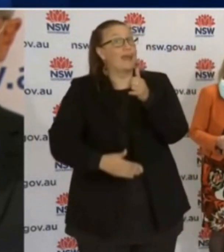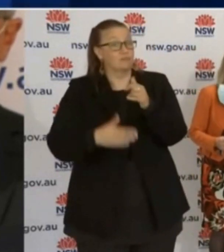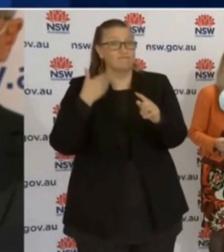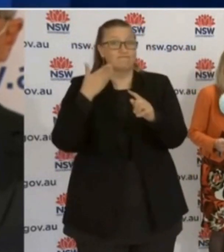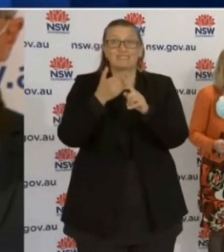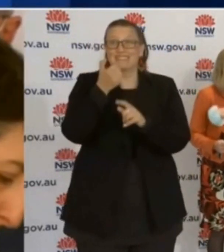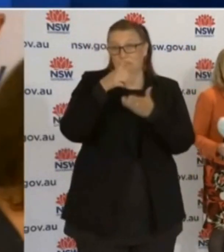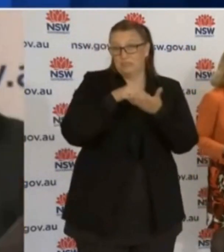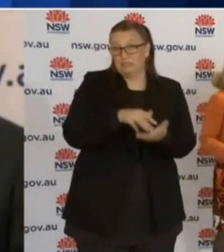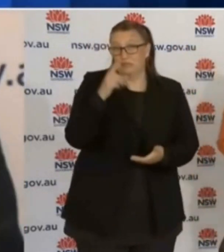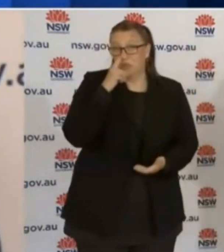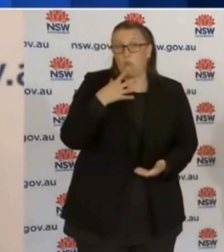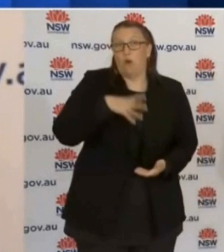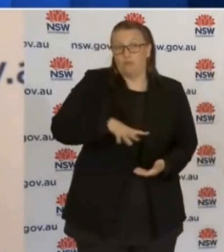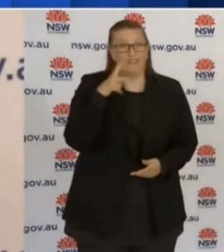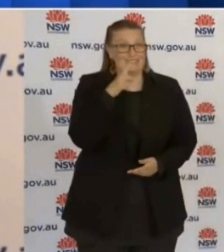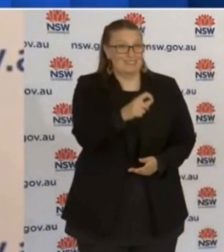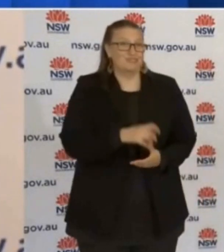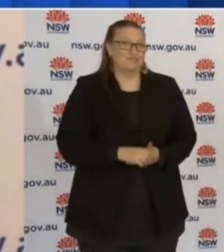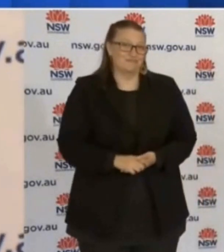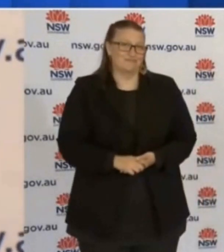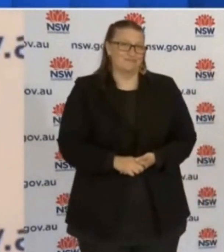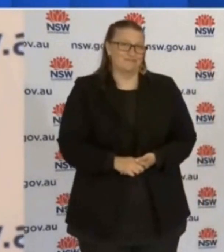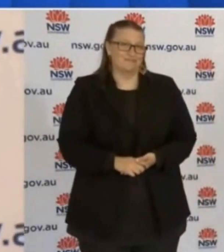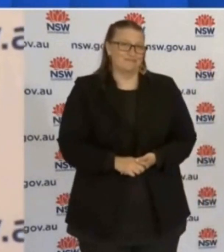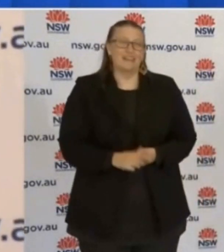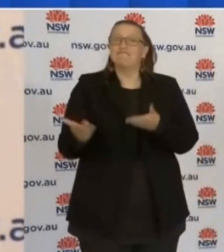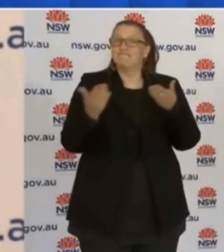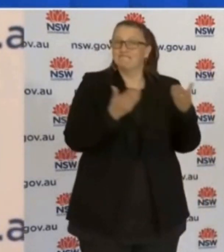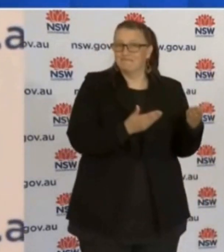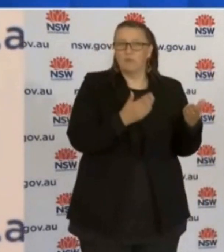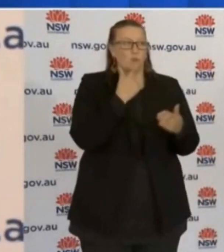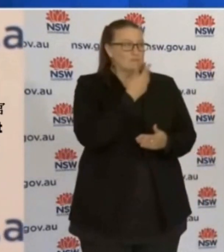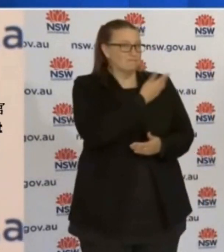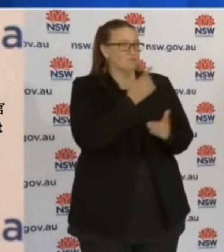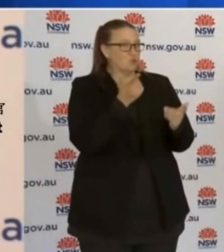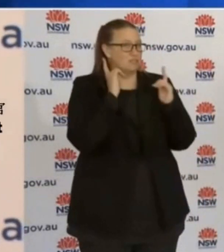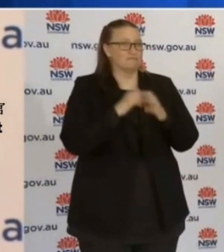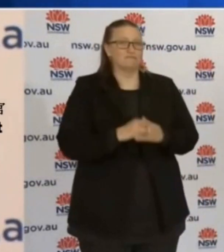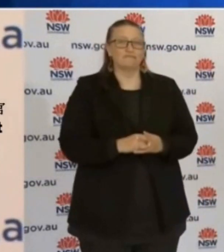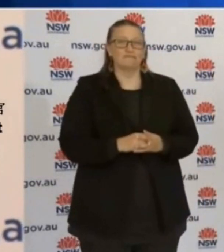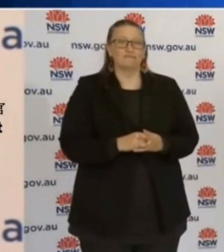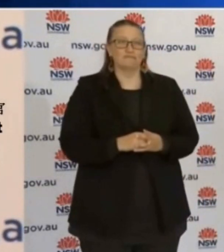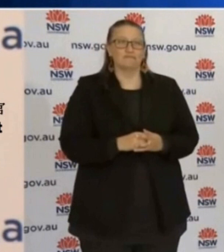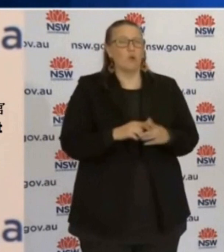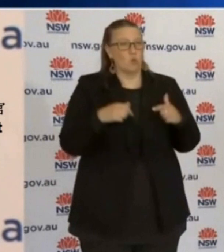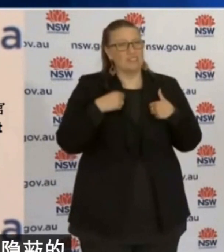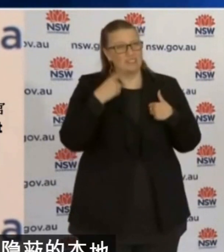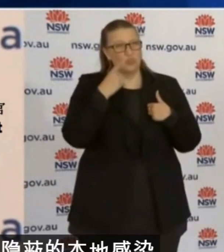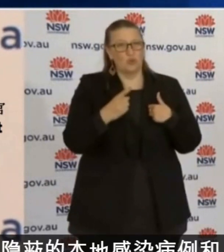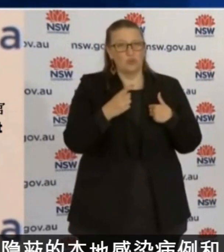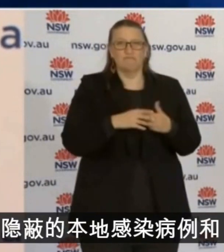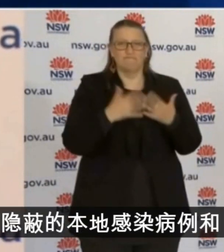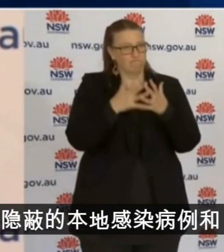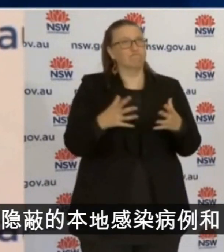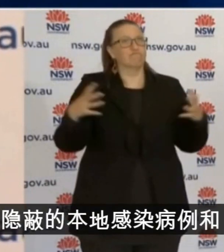questions. Thank you. Thank you, Premier. So there's 356 locally acquired cases of COVID in the 24 hours to 8 p.m.